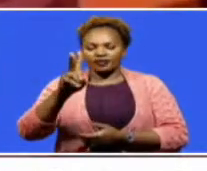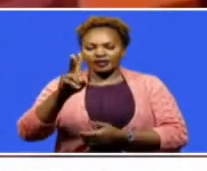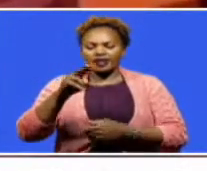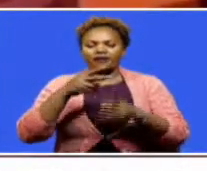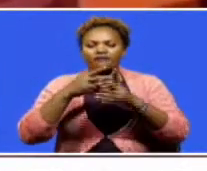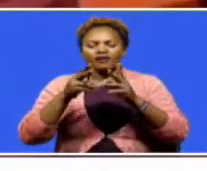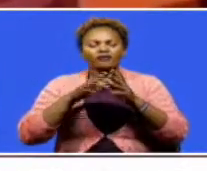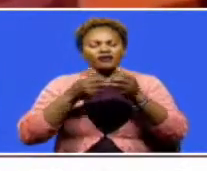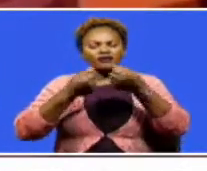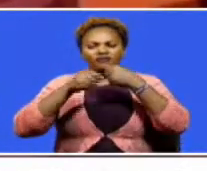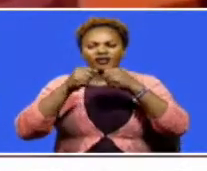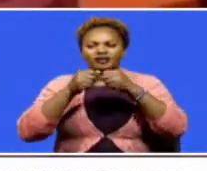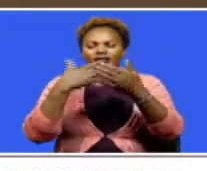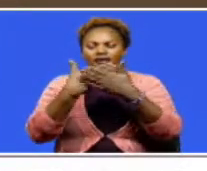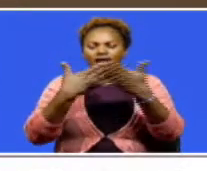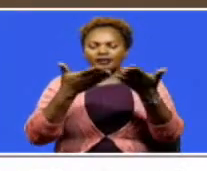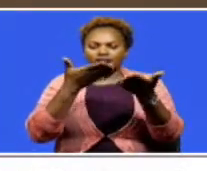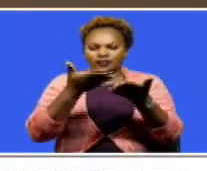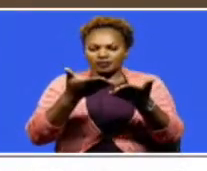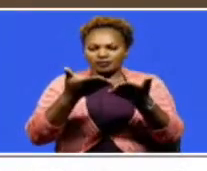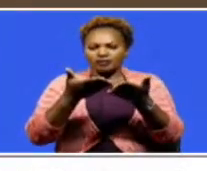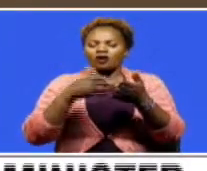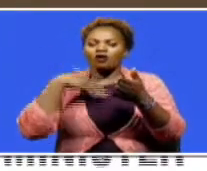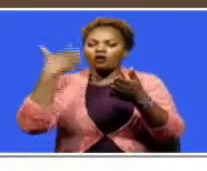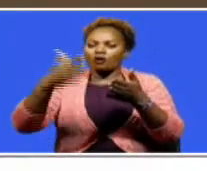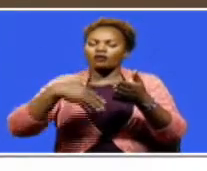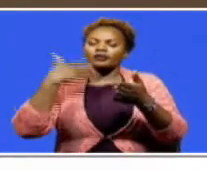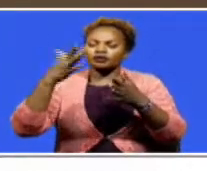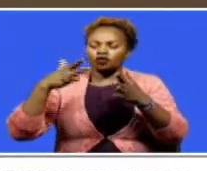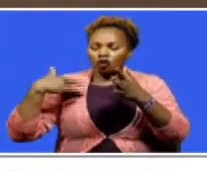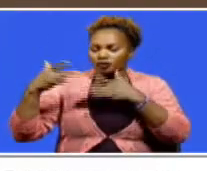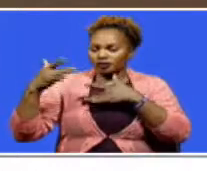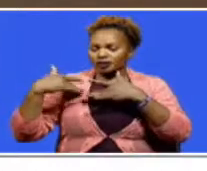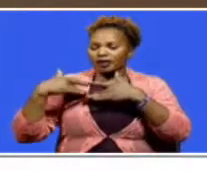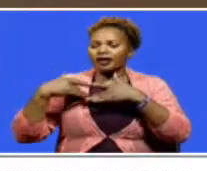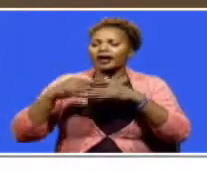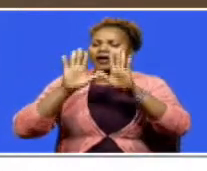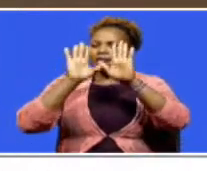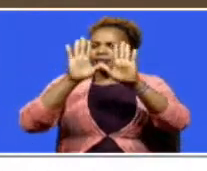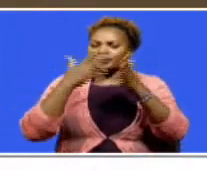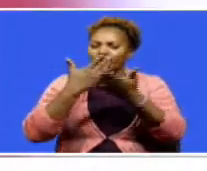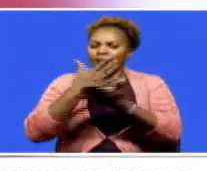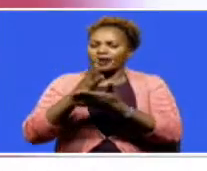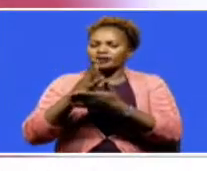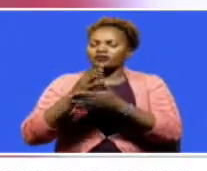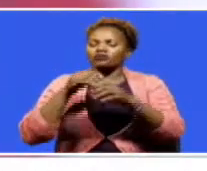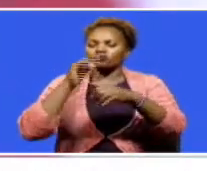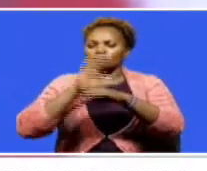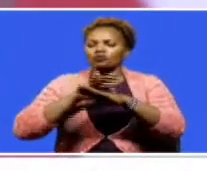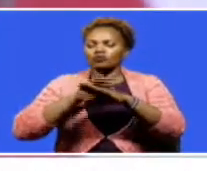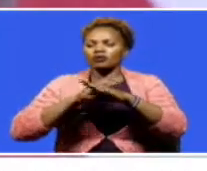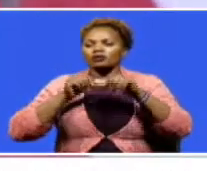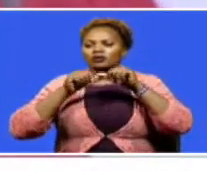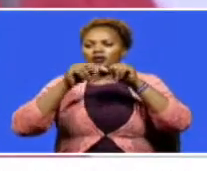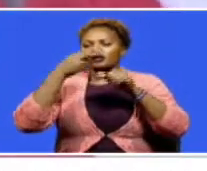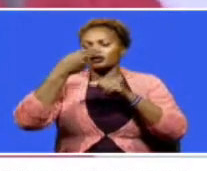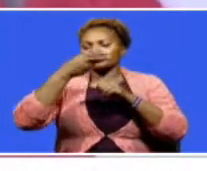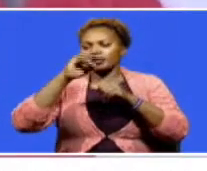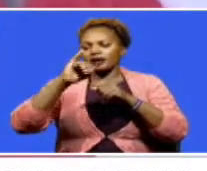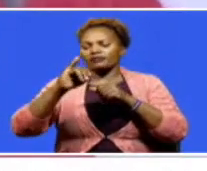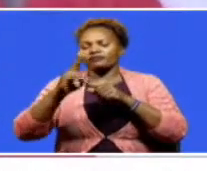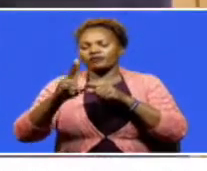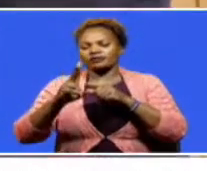the most effective tools available and often considered an essential part of efficient, sustainable